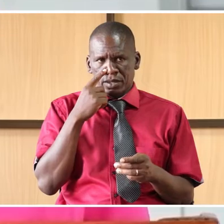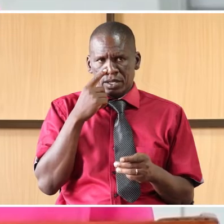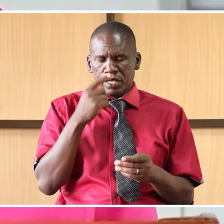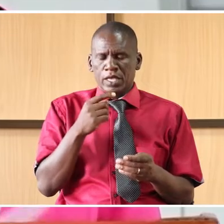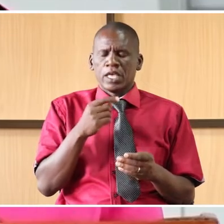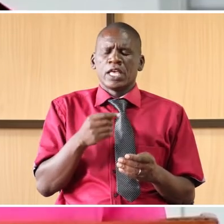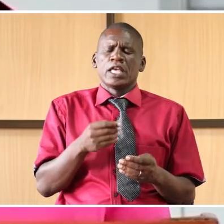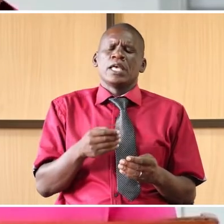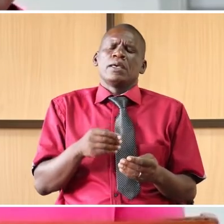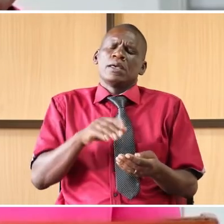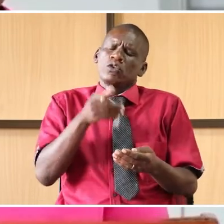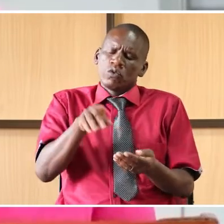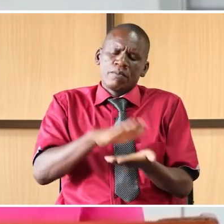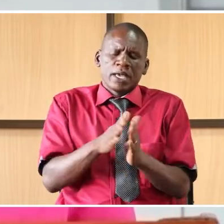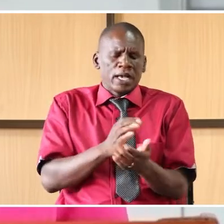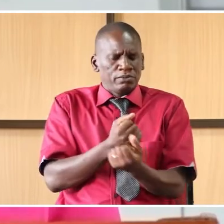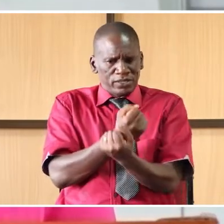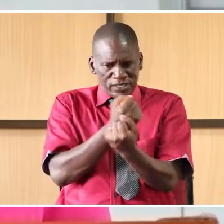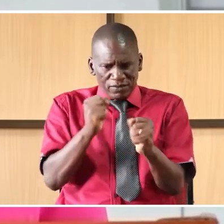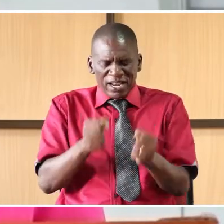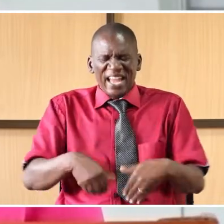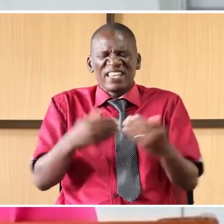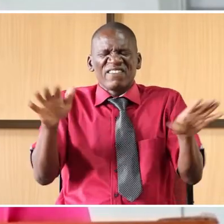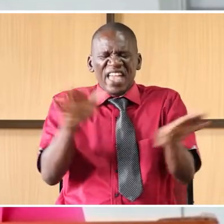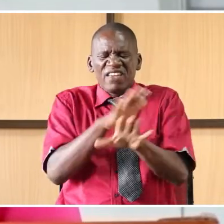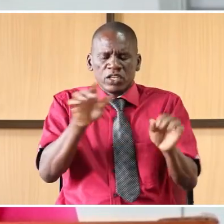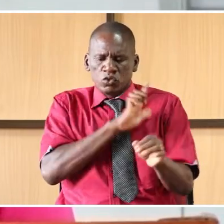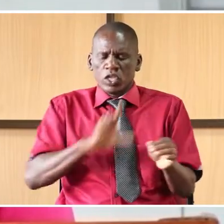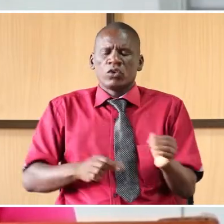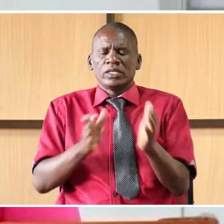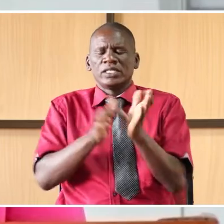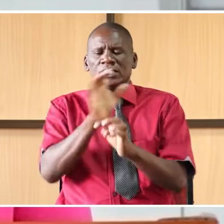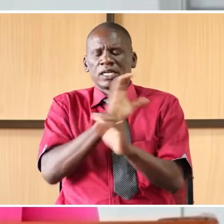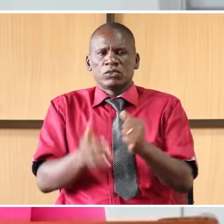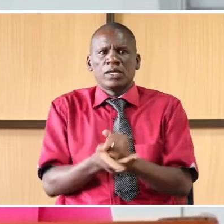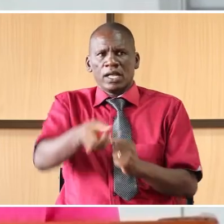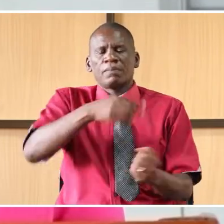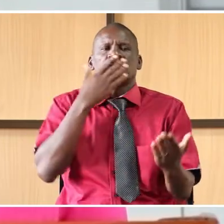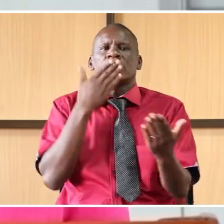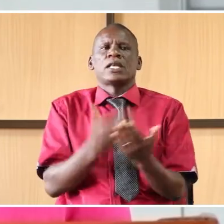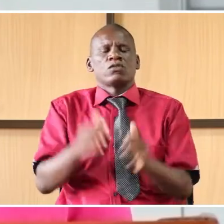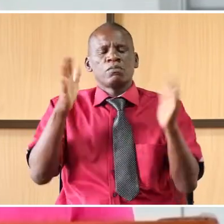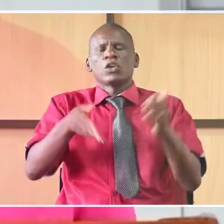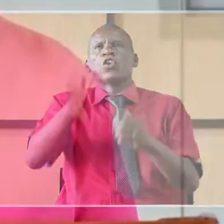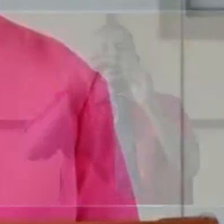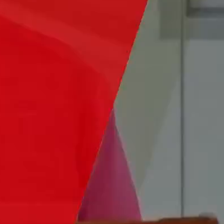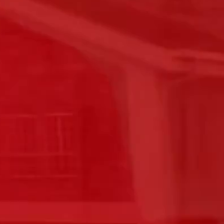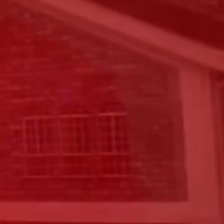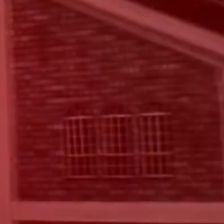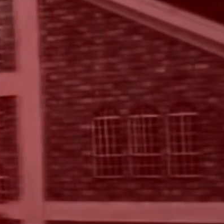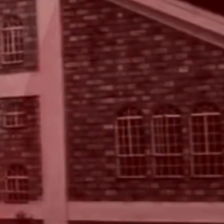give your life to the Lord Jesus Christ and give everything to him. He will help us. Thank you. God bless